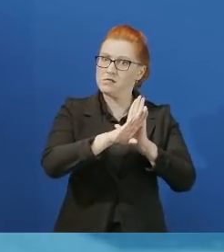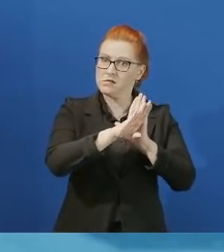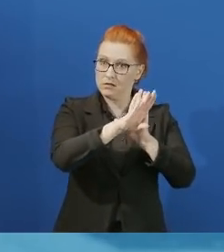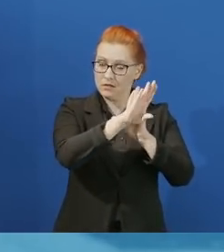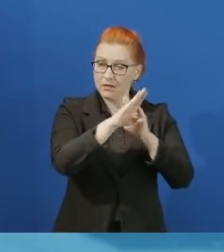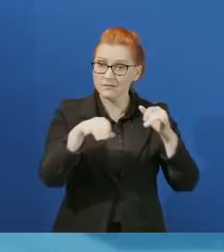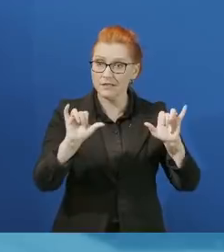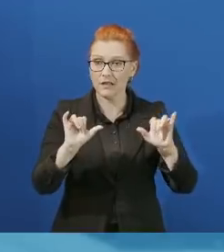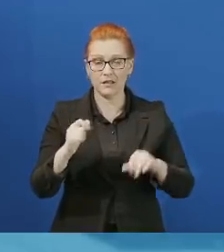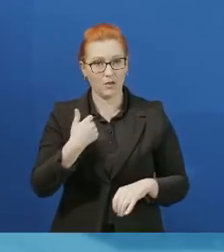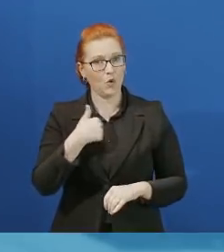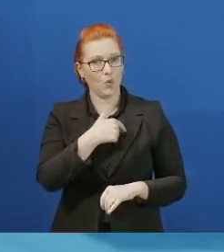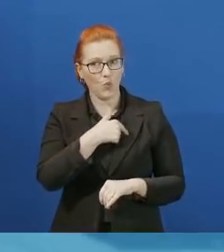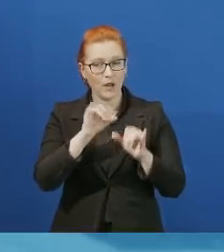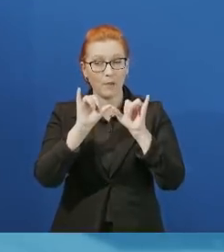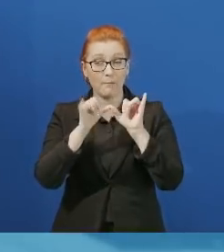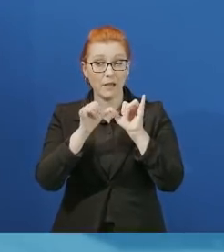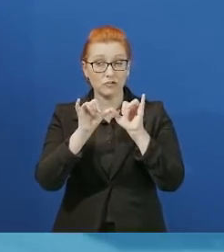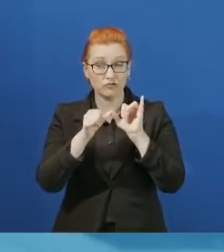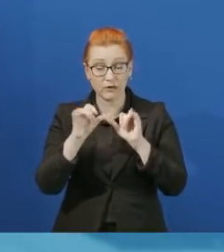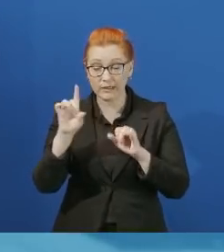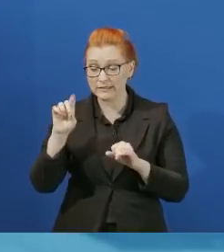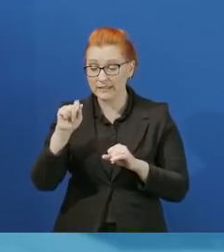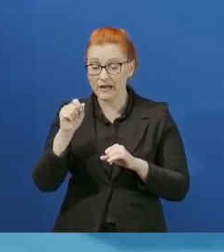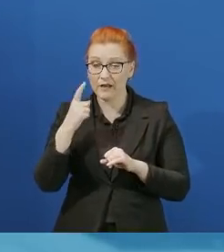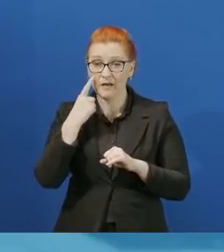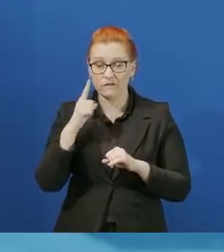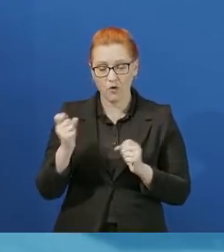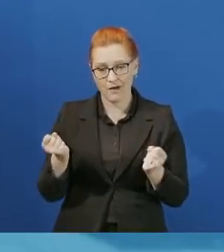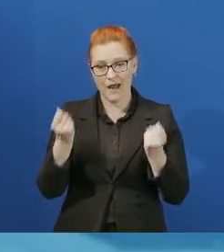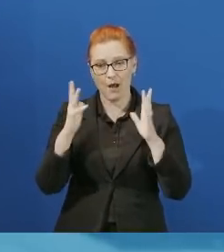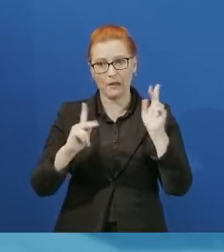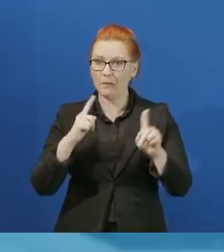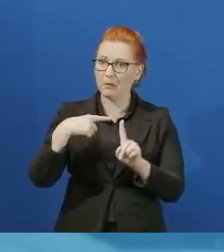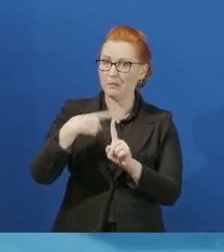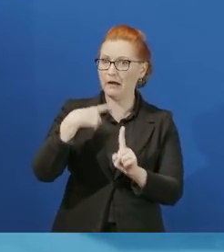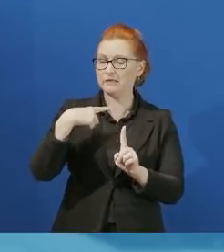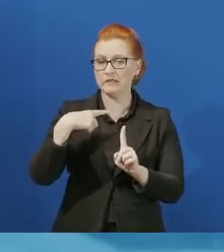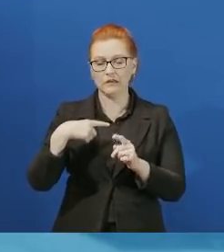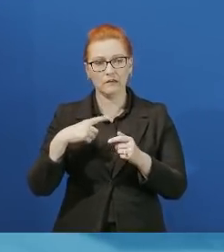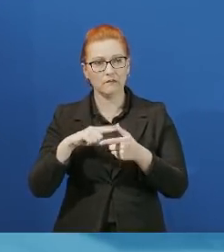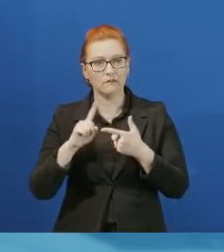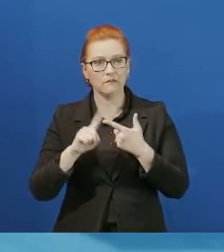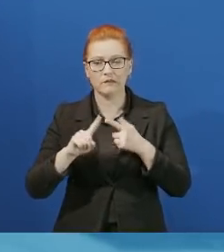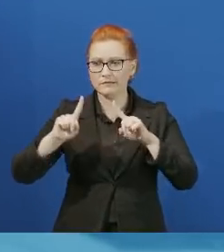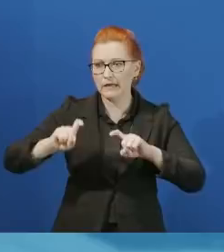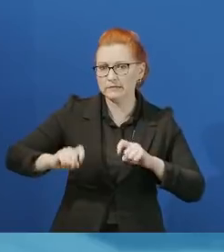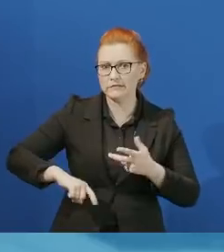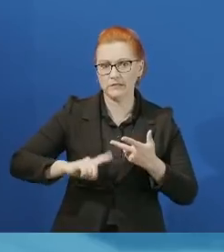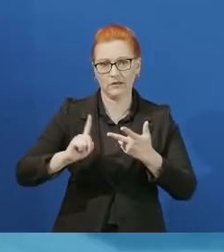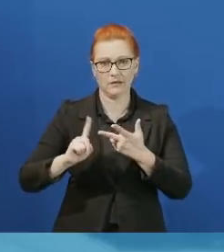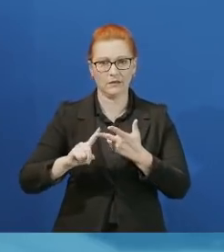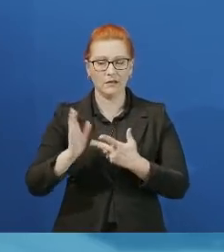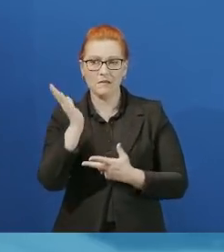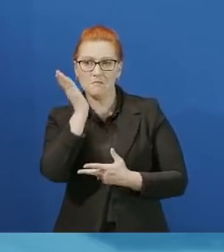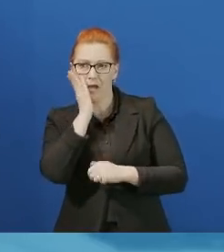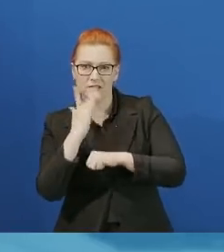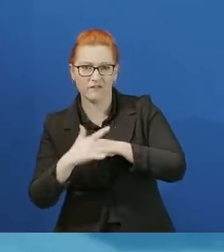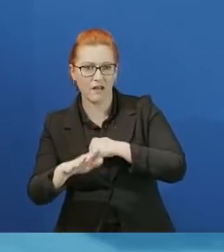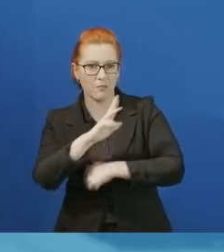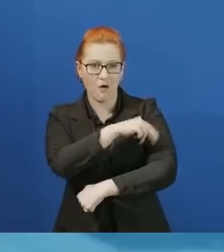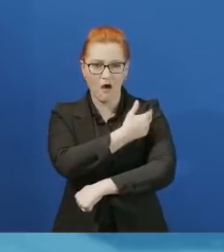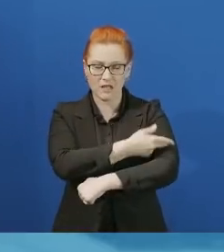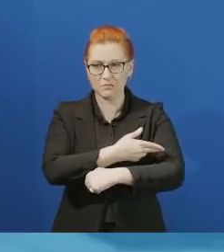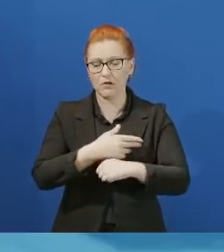around cases, symptoms, hospitals, and testing. The steps that we've put forward are incremental,